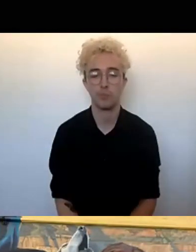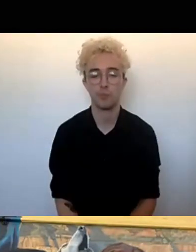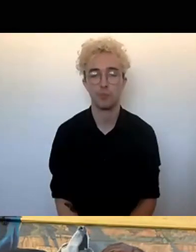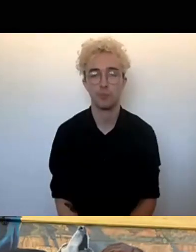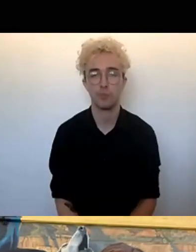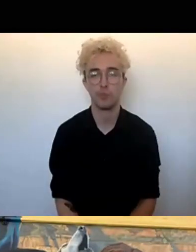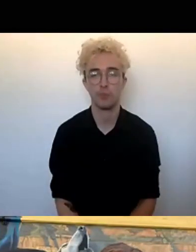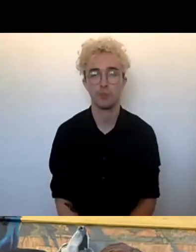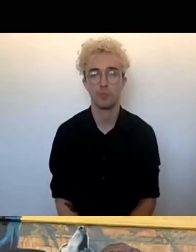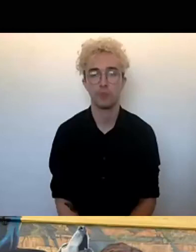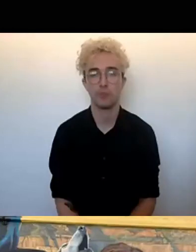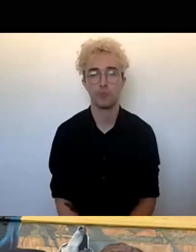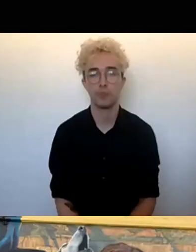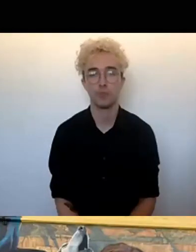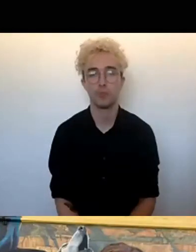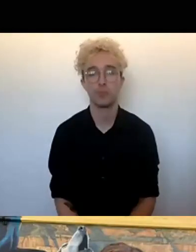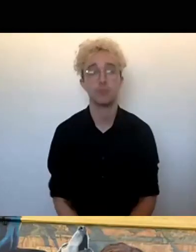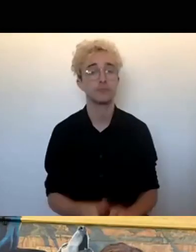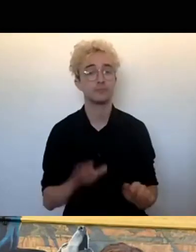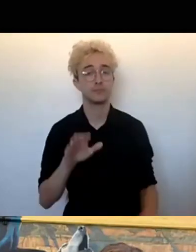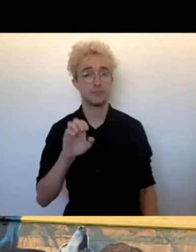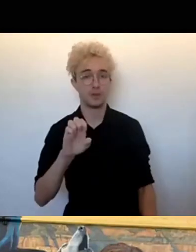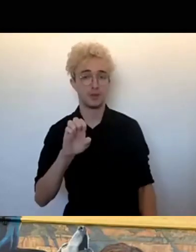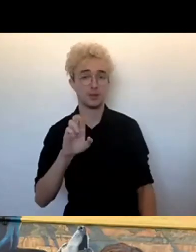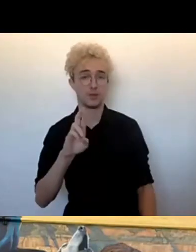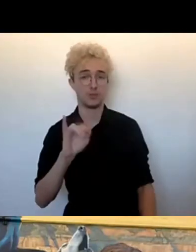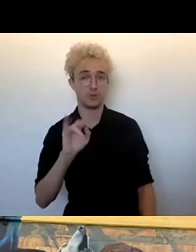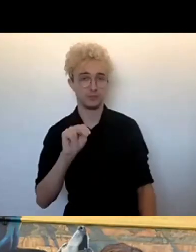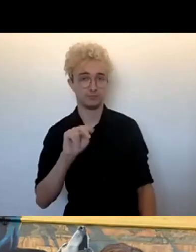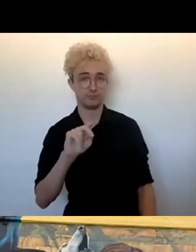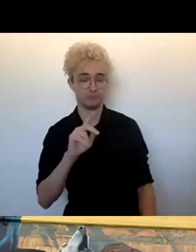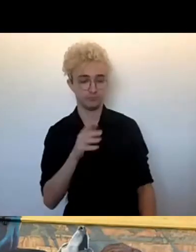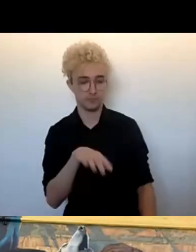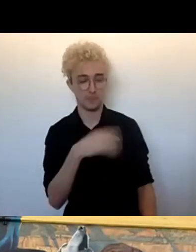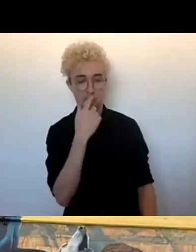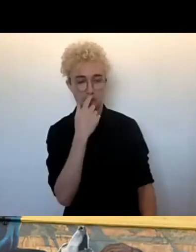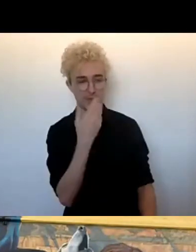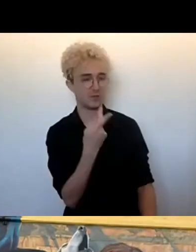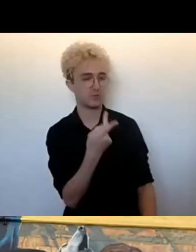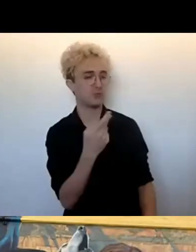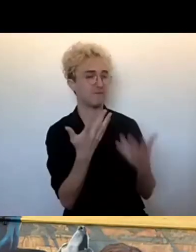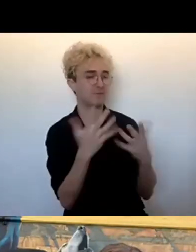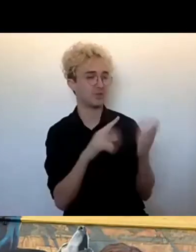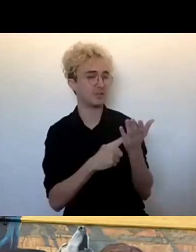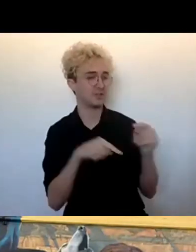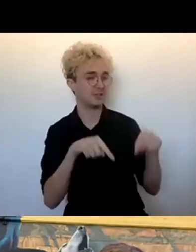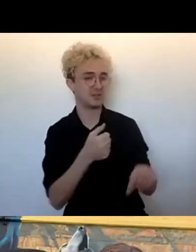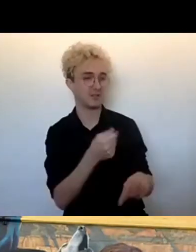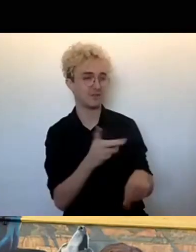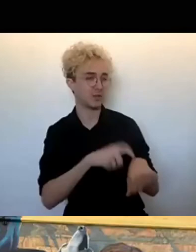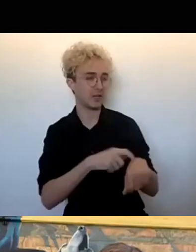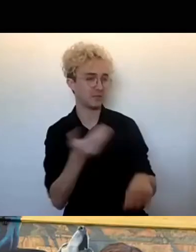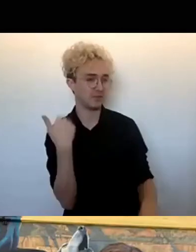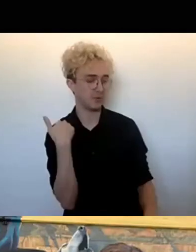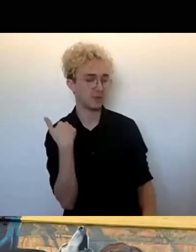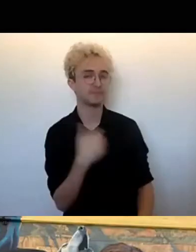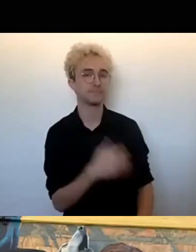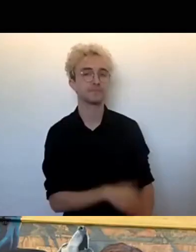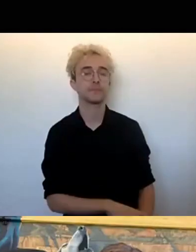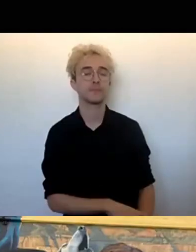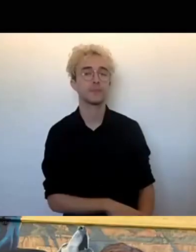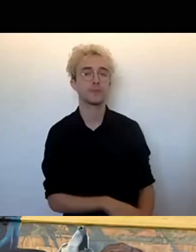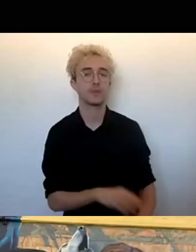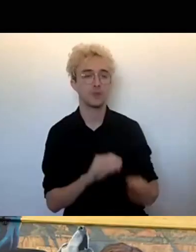Great. Erin, I have a question for you, and you and I have spoken about this a couple of times. Is obviously we had the delisting of the